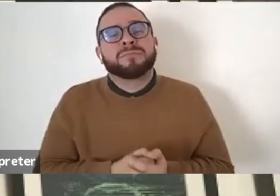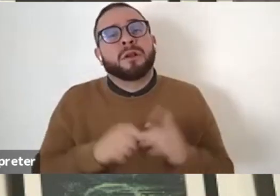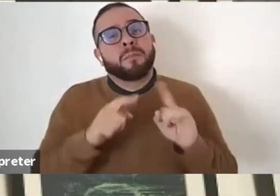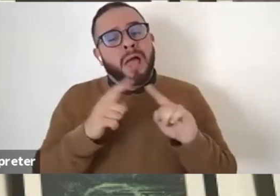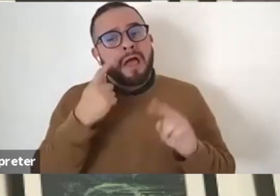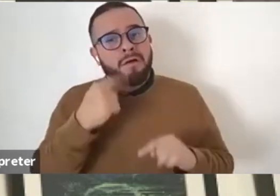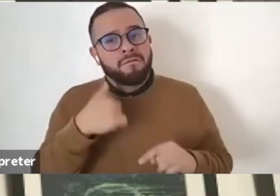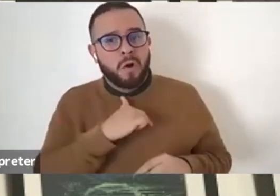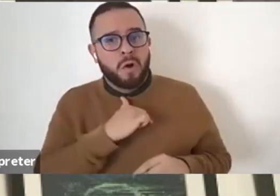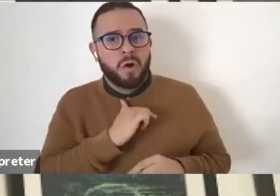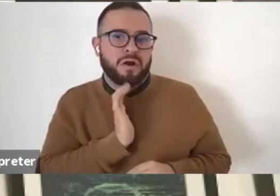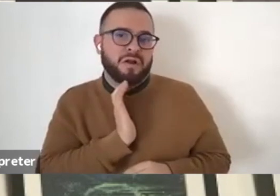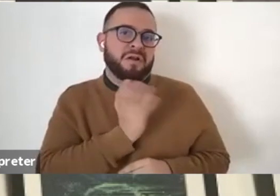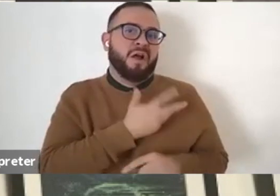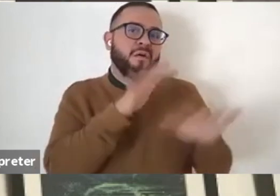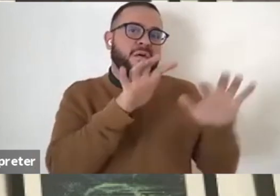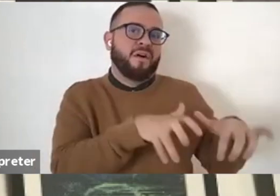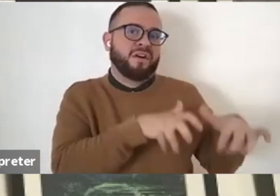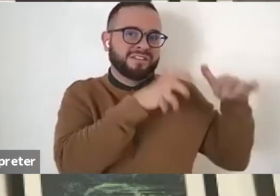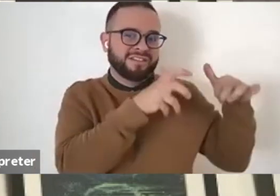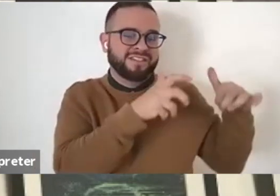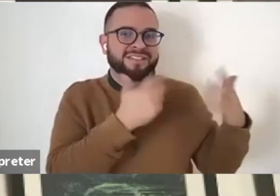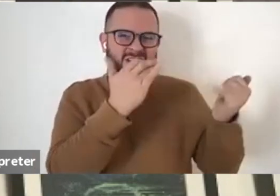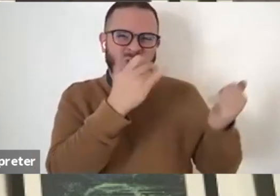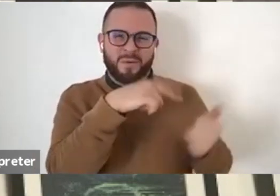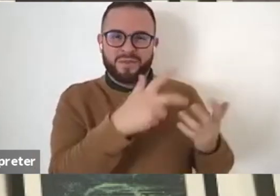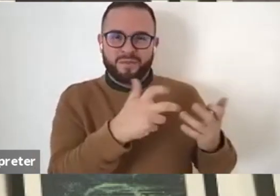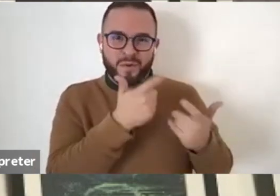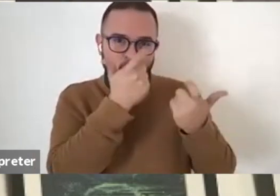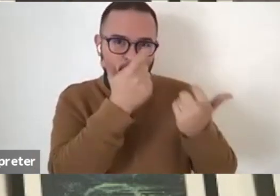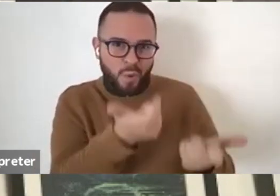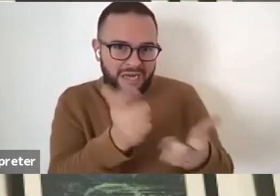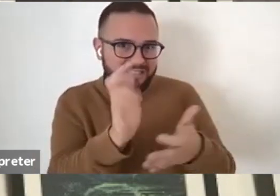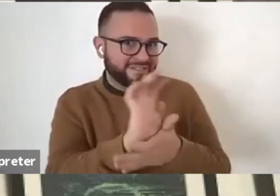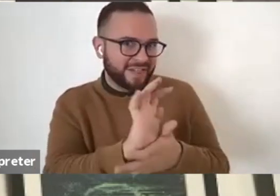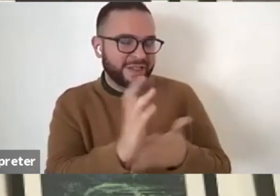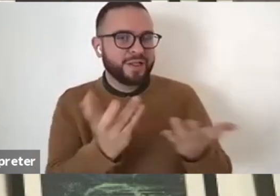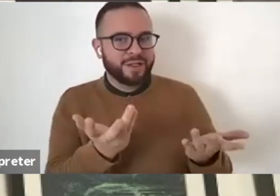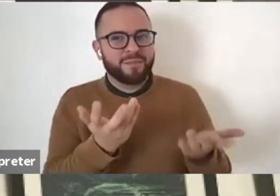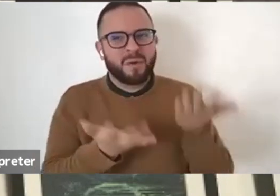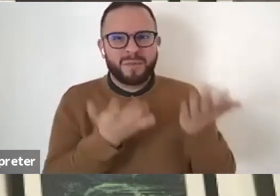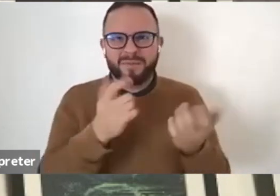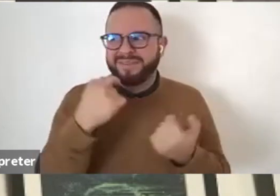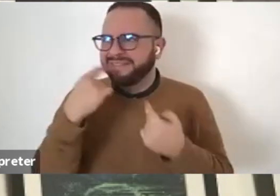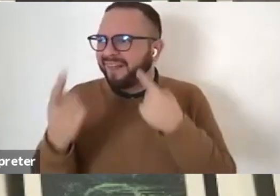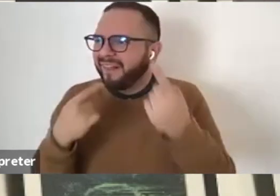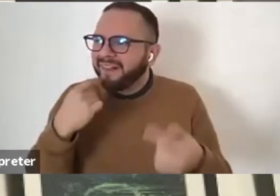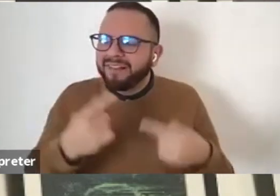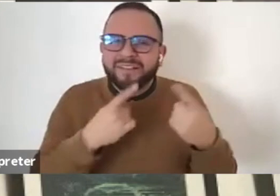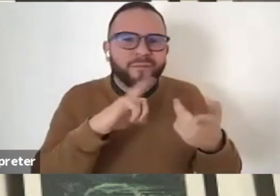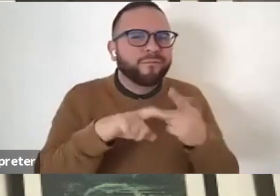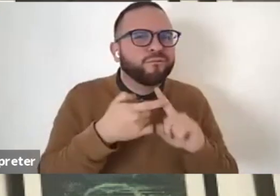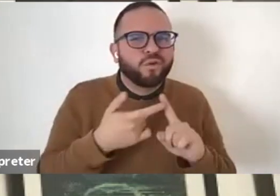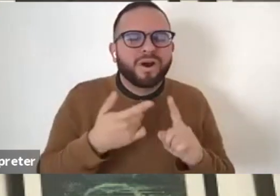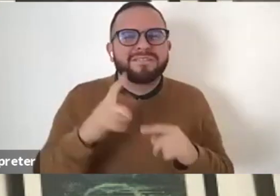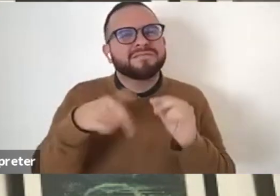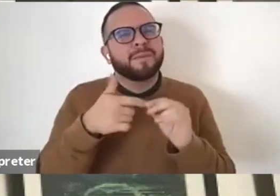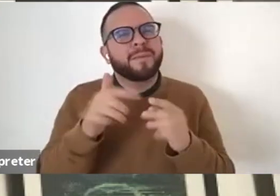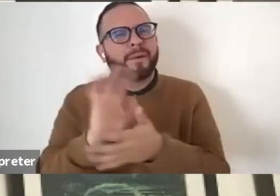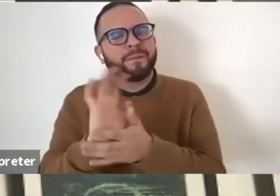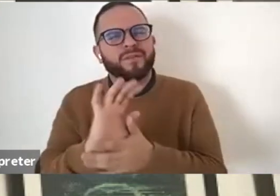who will hopefully want to see the film, or tell their friends about the film,